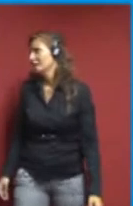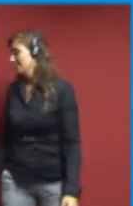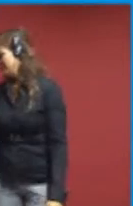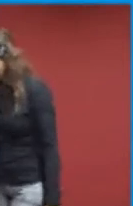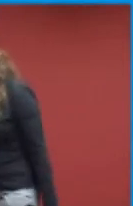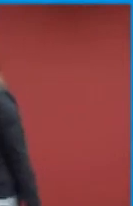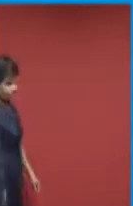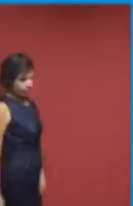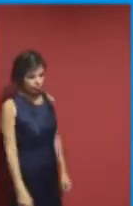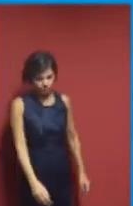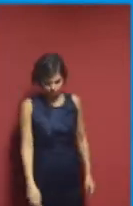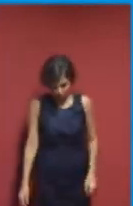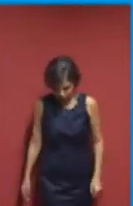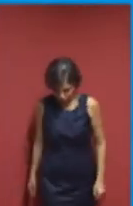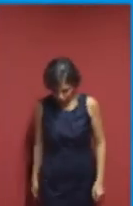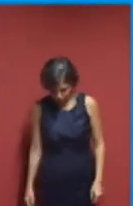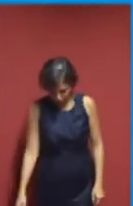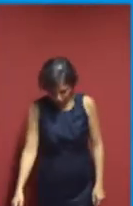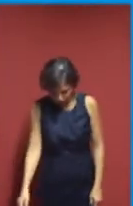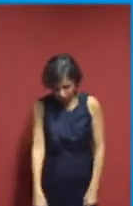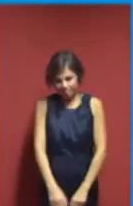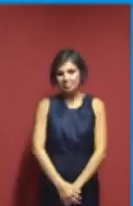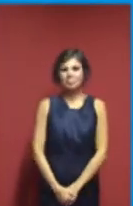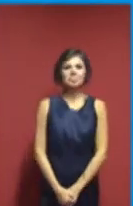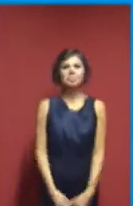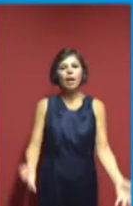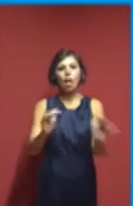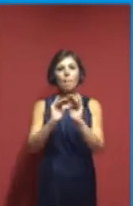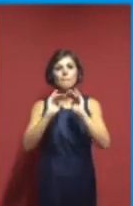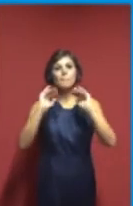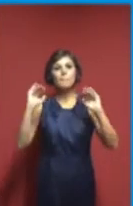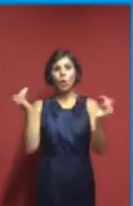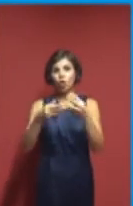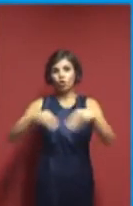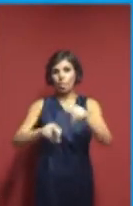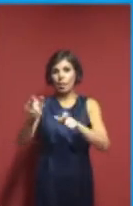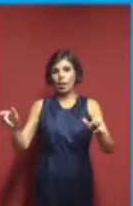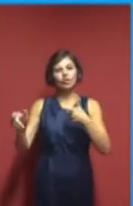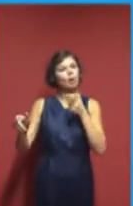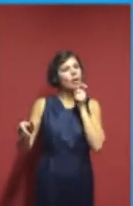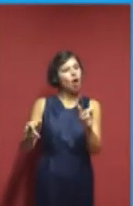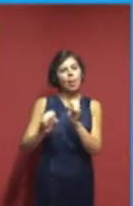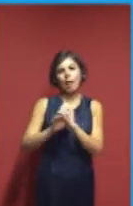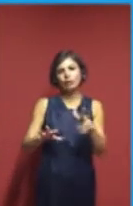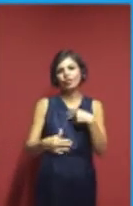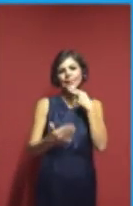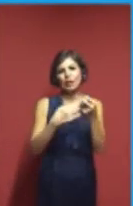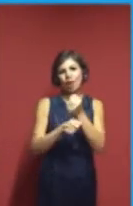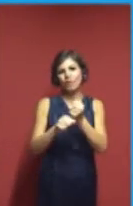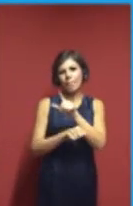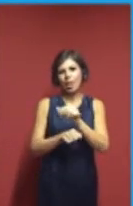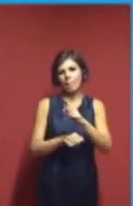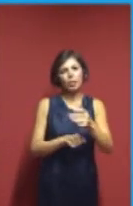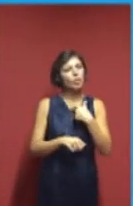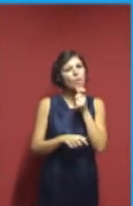So there is a kind of magic word in the world of makers that it's Fab Lab. And it's a word that is spreading all over the world, and in Europe